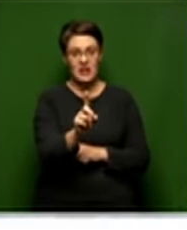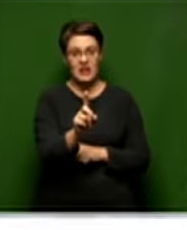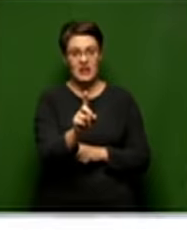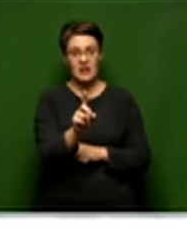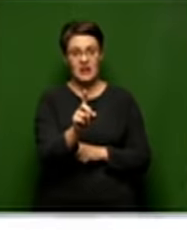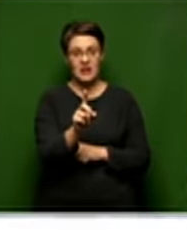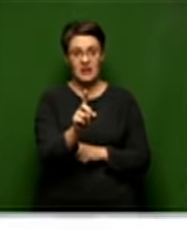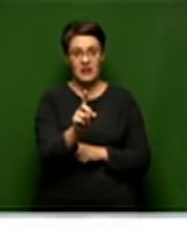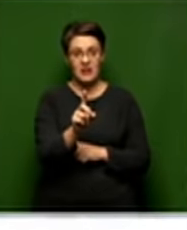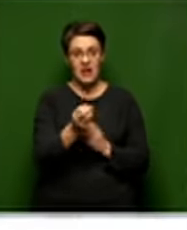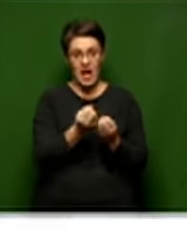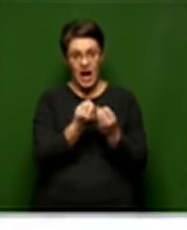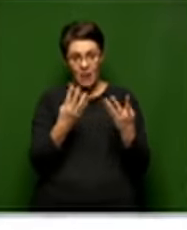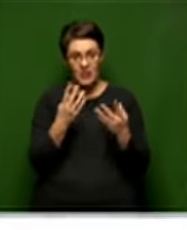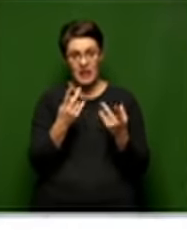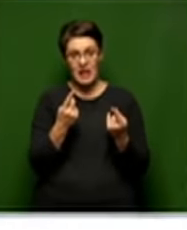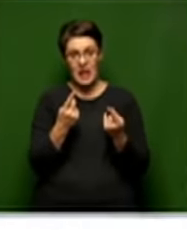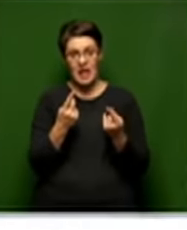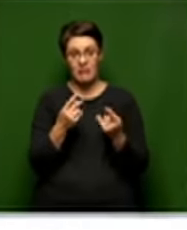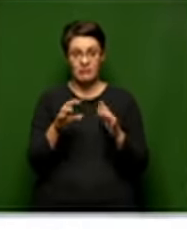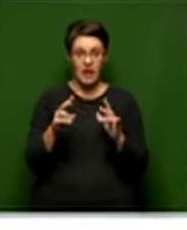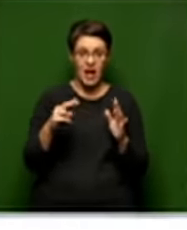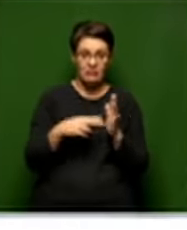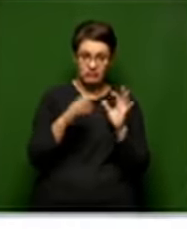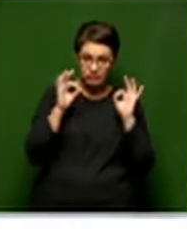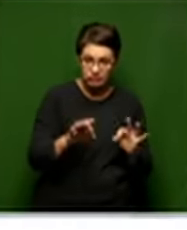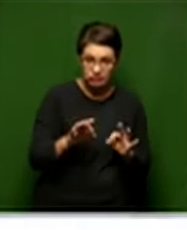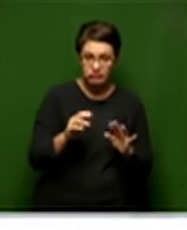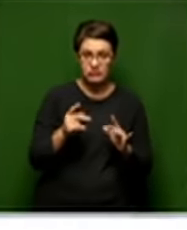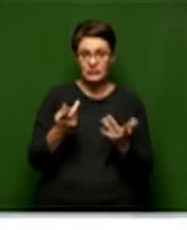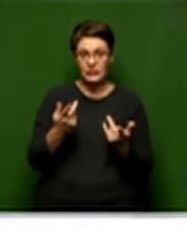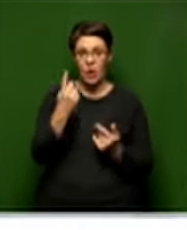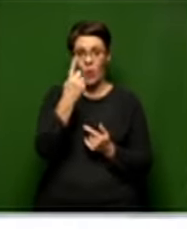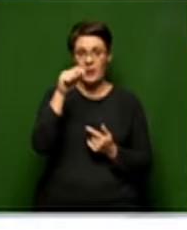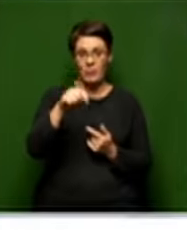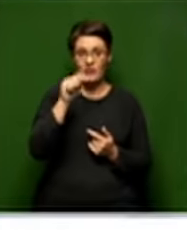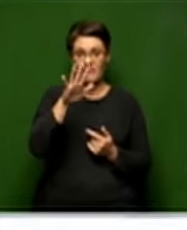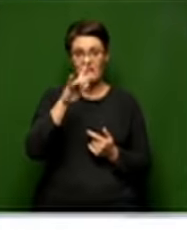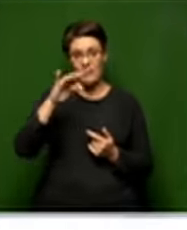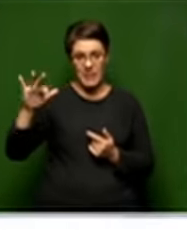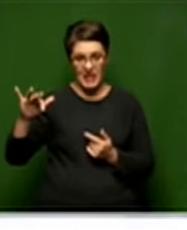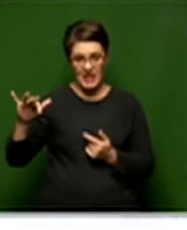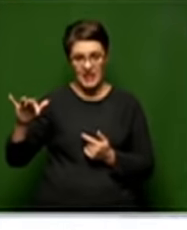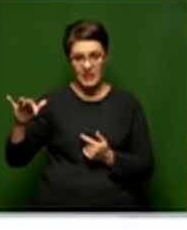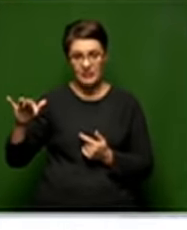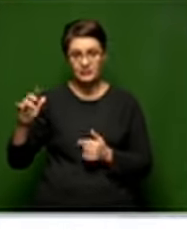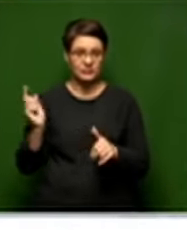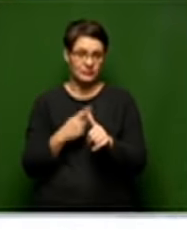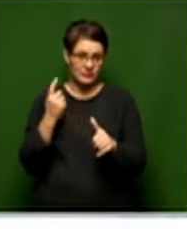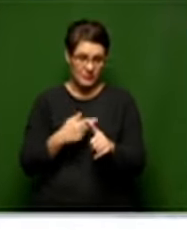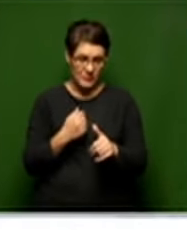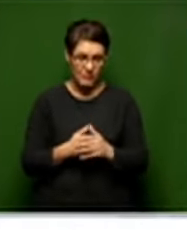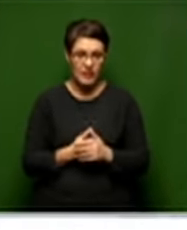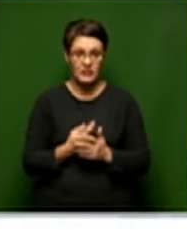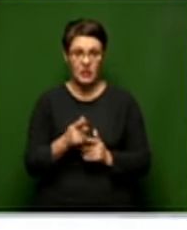valid amount of votes there cast, and where we're at right now, just under 1.5 million, 1.5 million. And